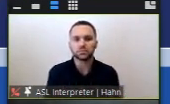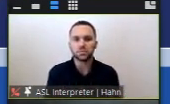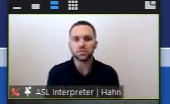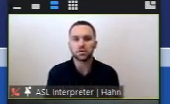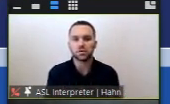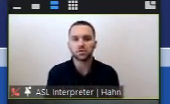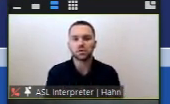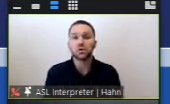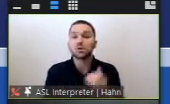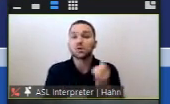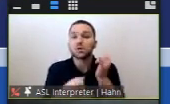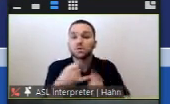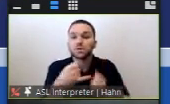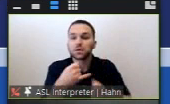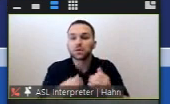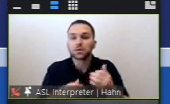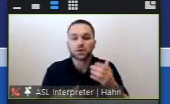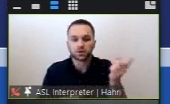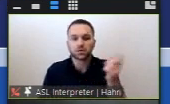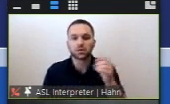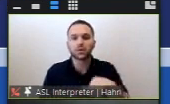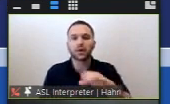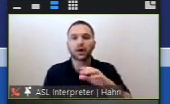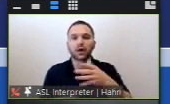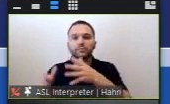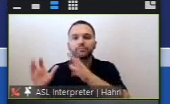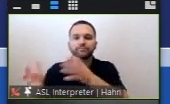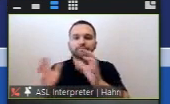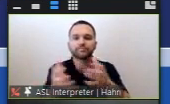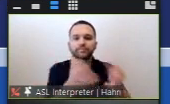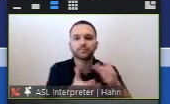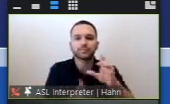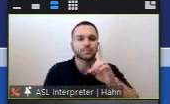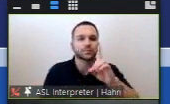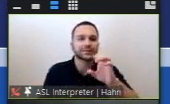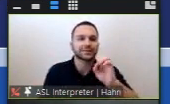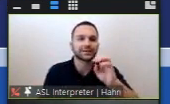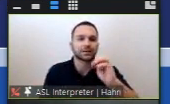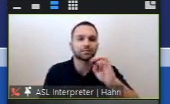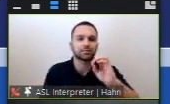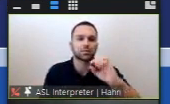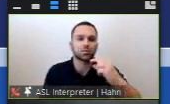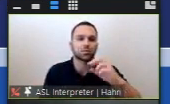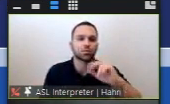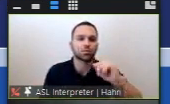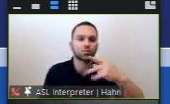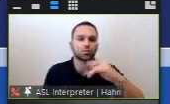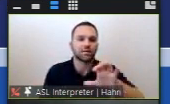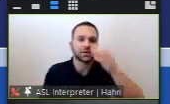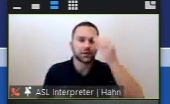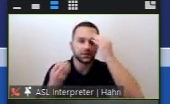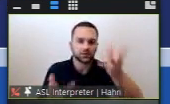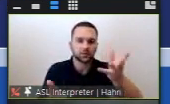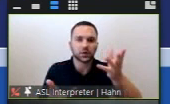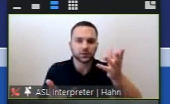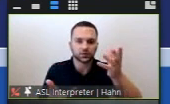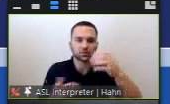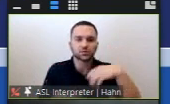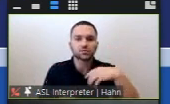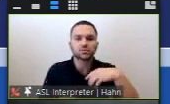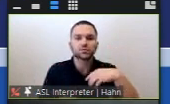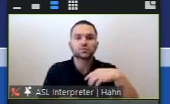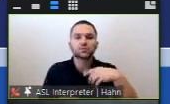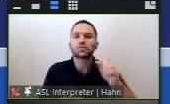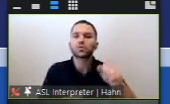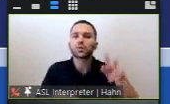Finally, we have demographic data. So you'll see that I've now hovered over to the demographic label here shown in red. And here you can look at data